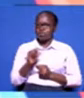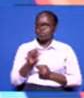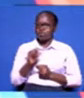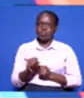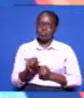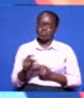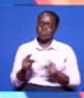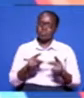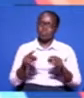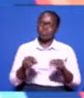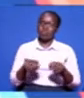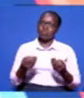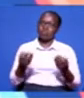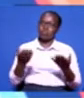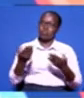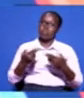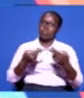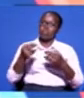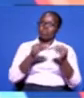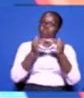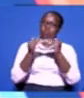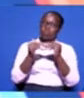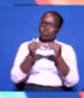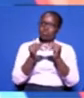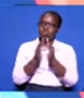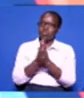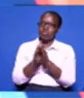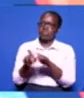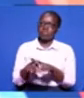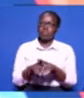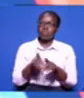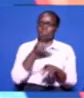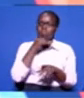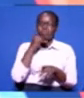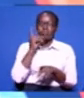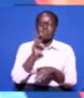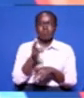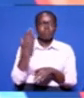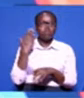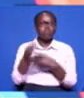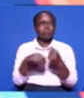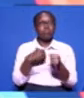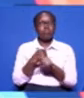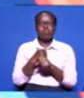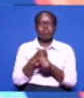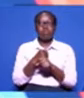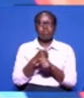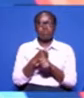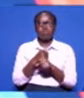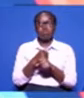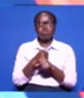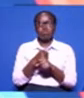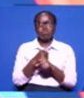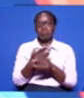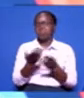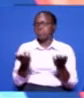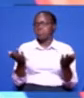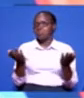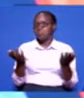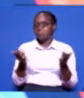given from the higher levels. Indeed, the drought that we saw last year, and unfortunately looks like we are still seeing this